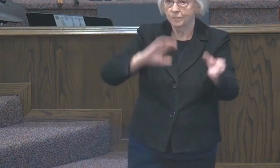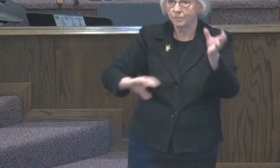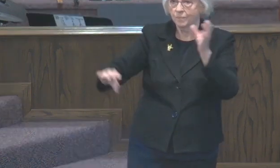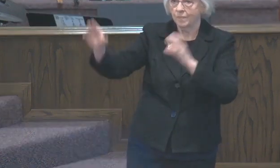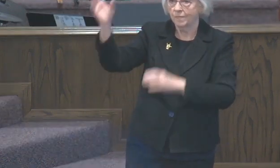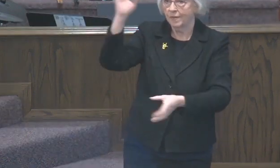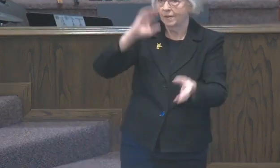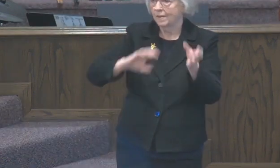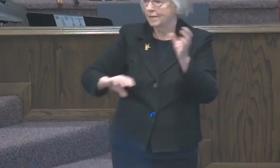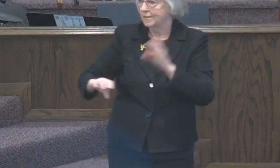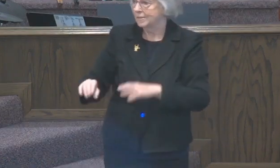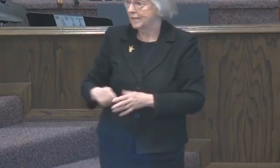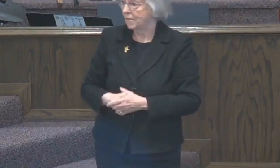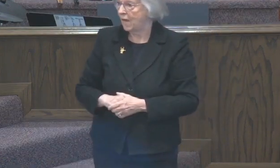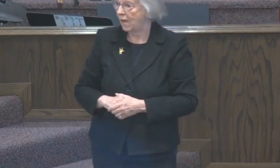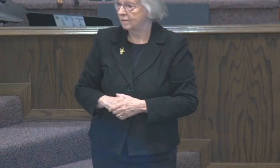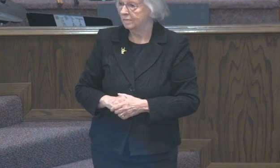I can see them.